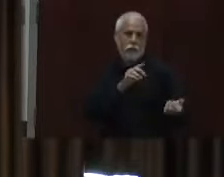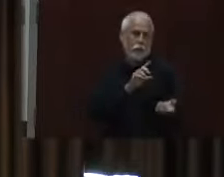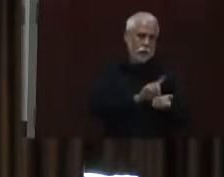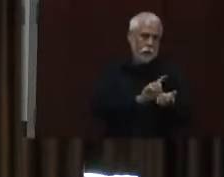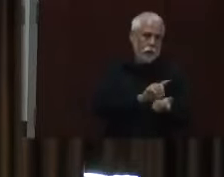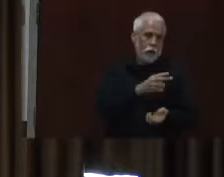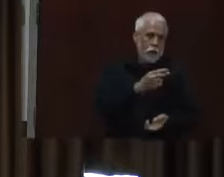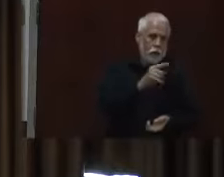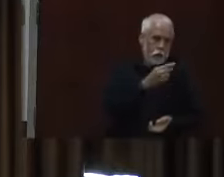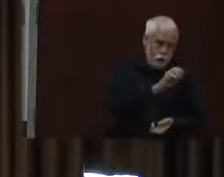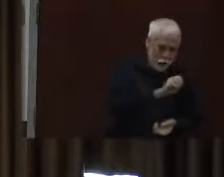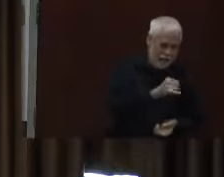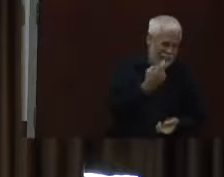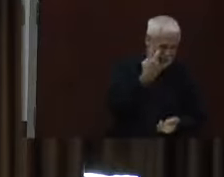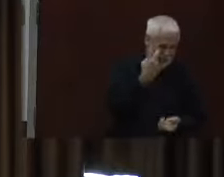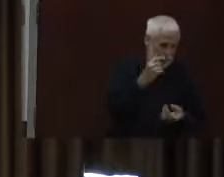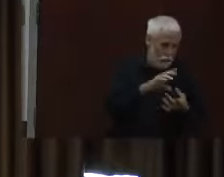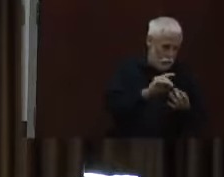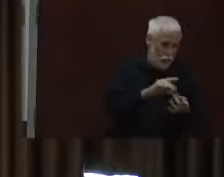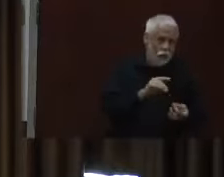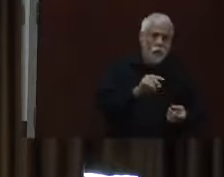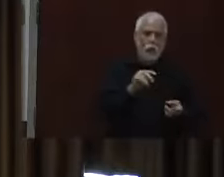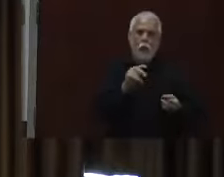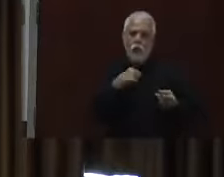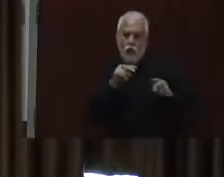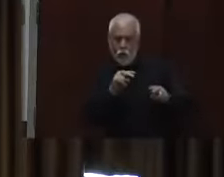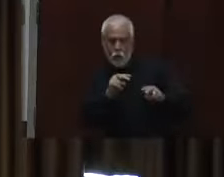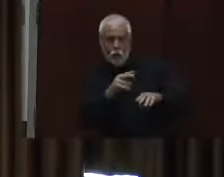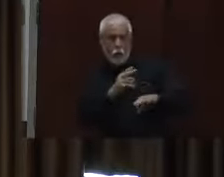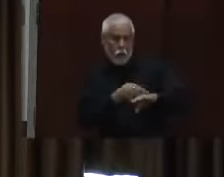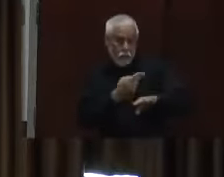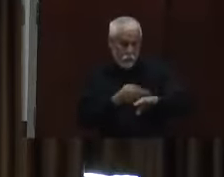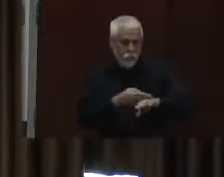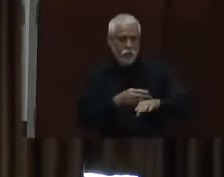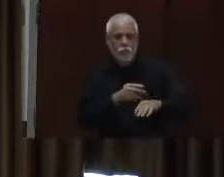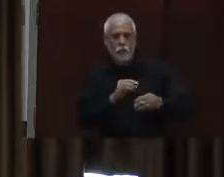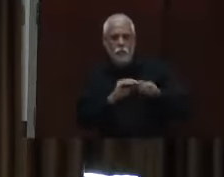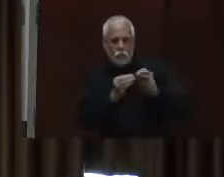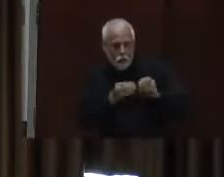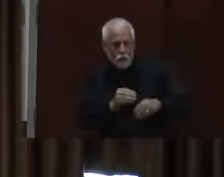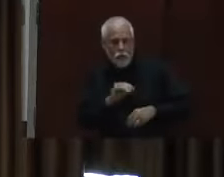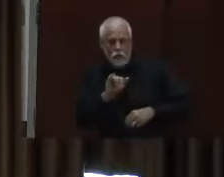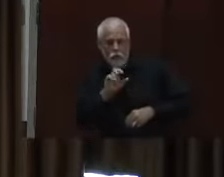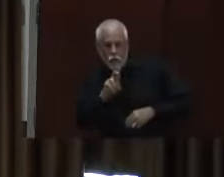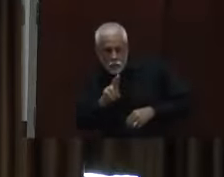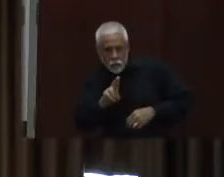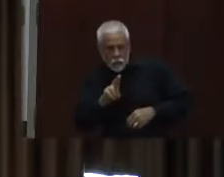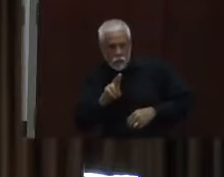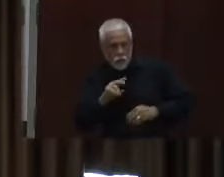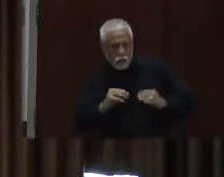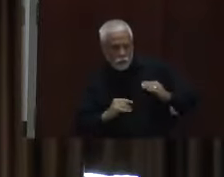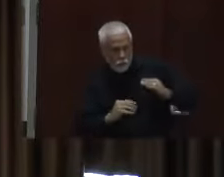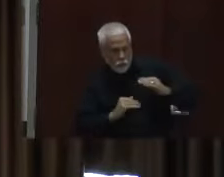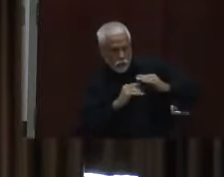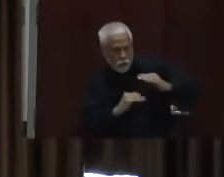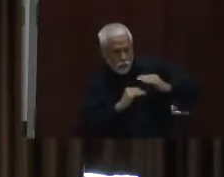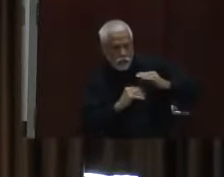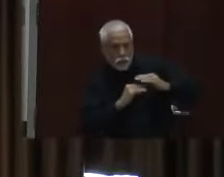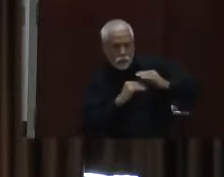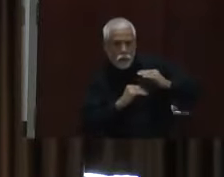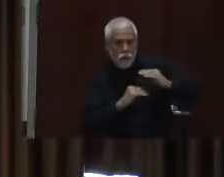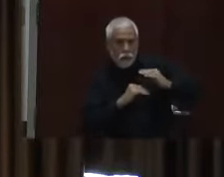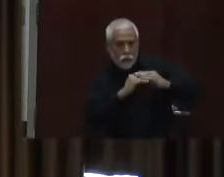Hathaway stated, looking at what the hospitalization rates are, what are the ICU, are we reaching a capacity? And right